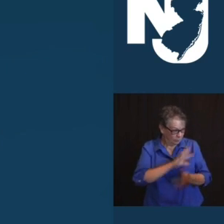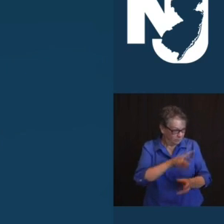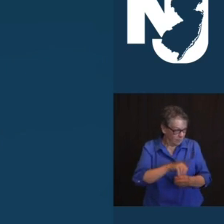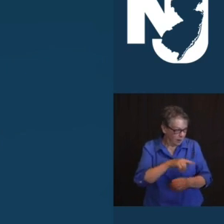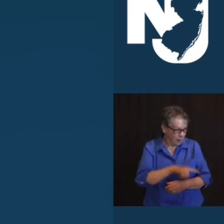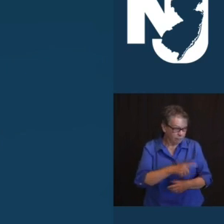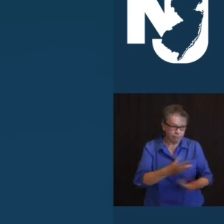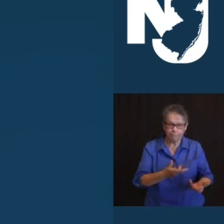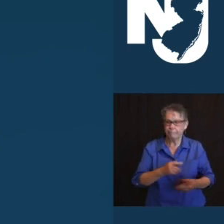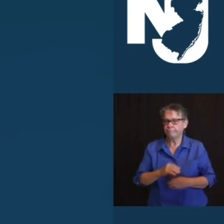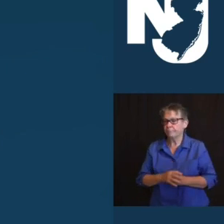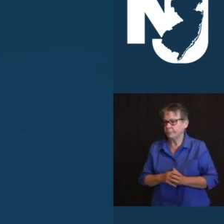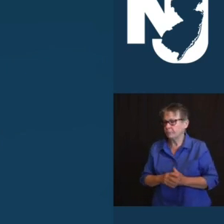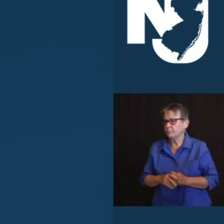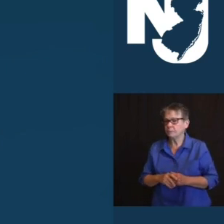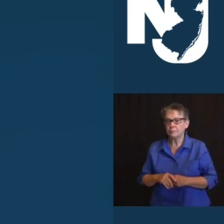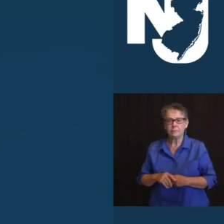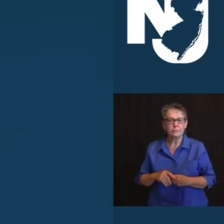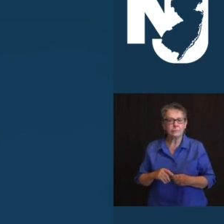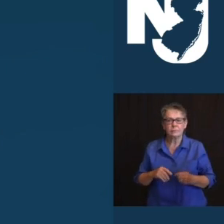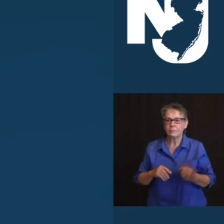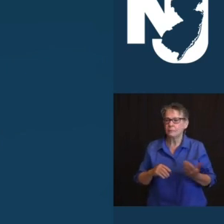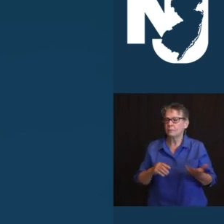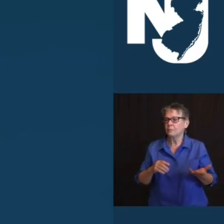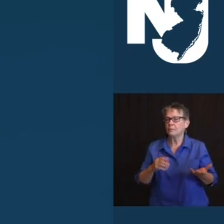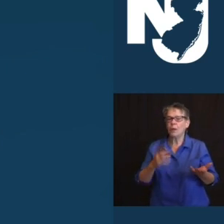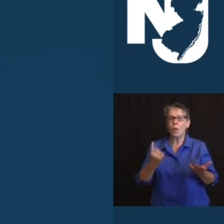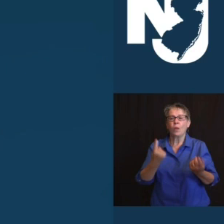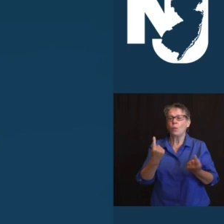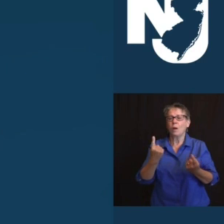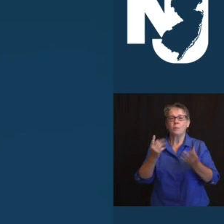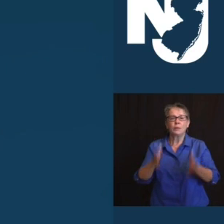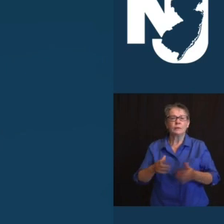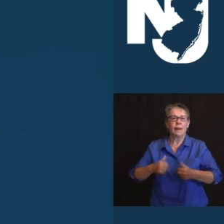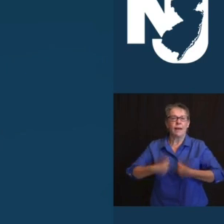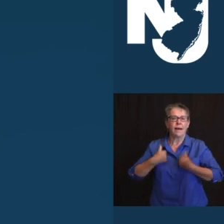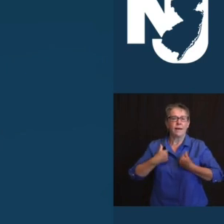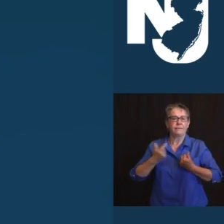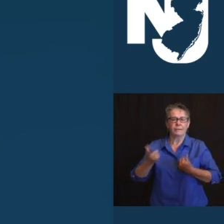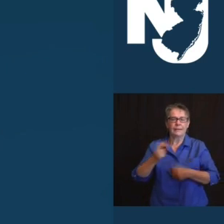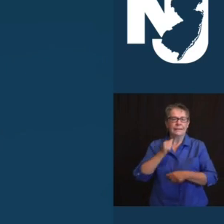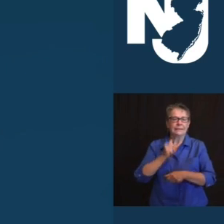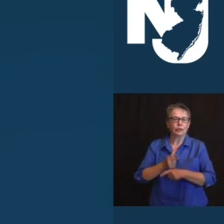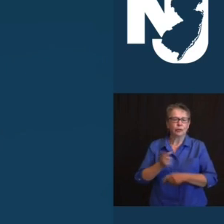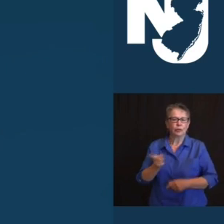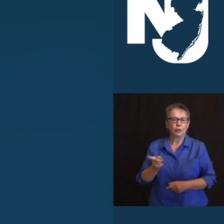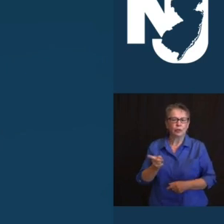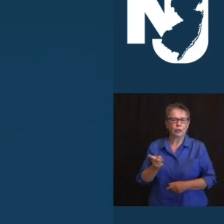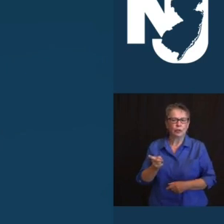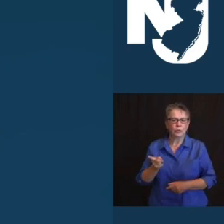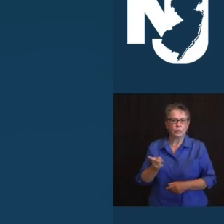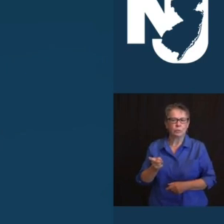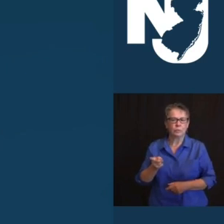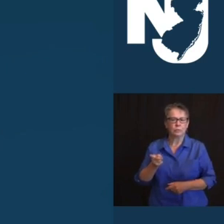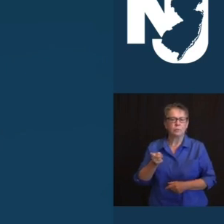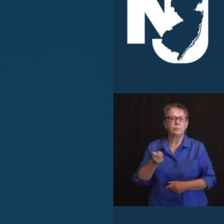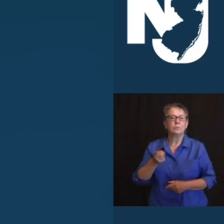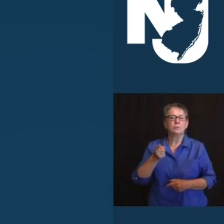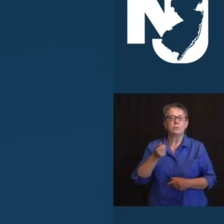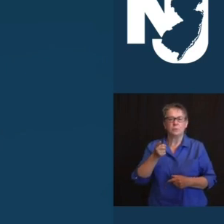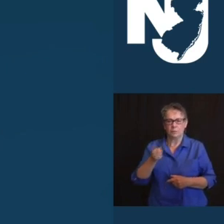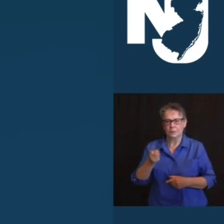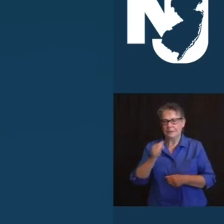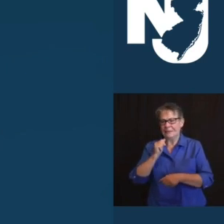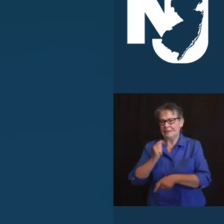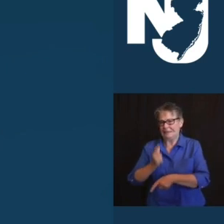whom I had the great honor of speaking. She herself is a retired professor at Villanova University, and she made a point to say that Joe inherited